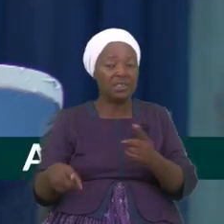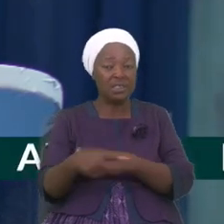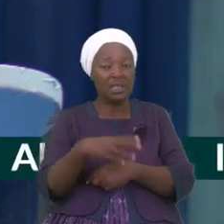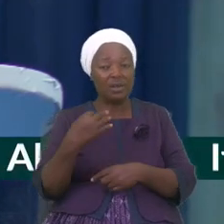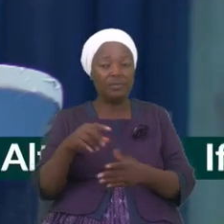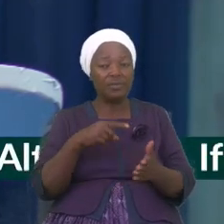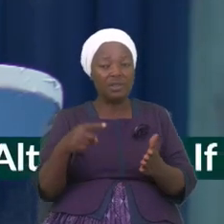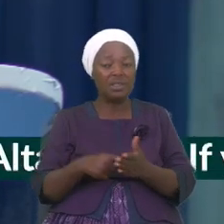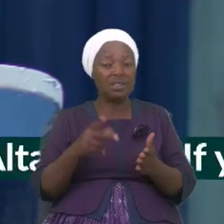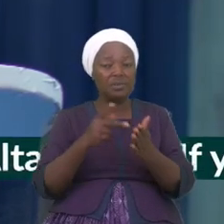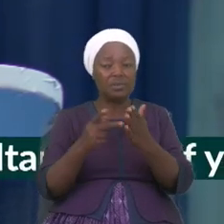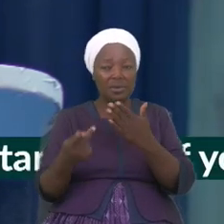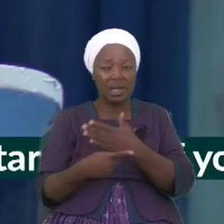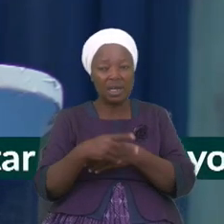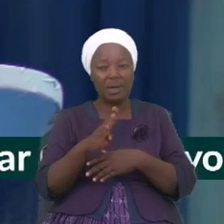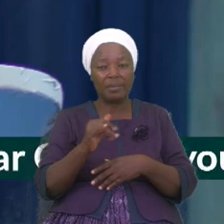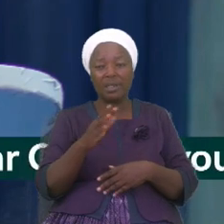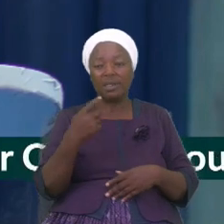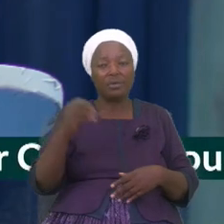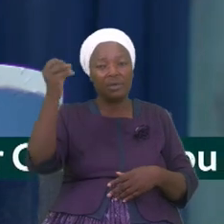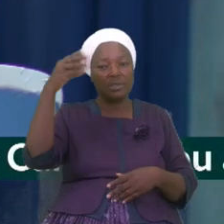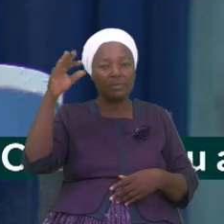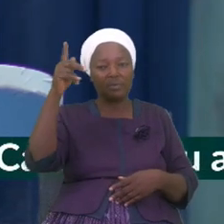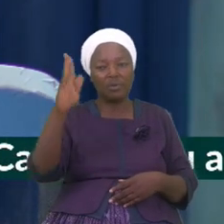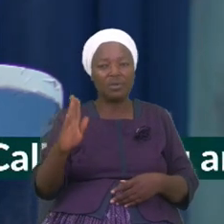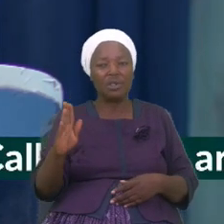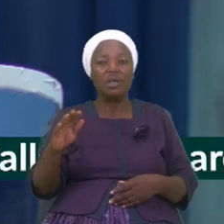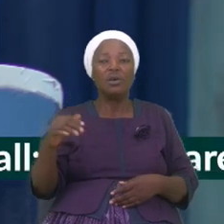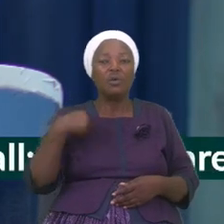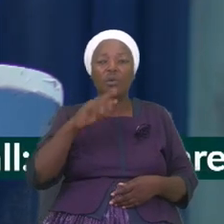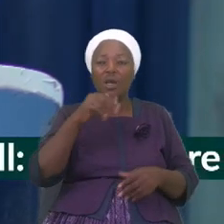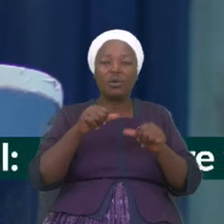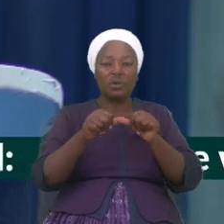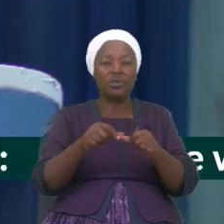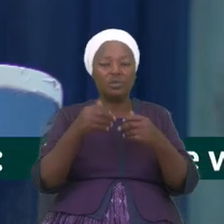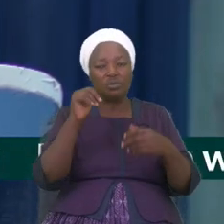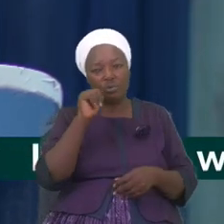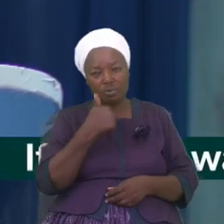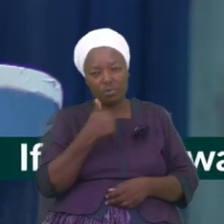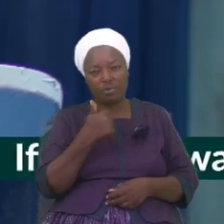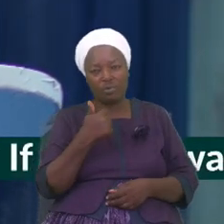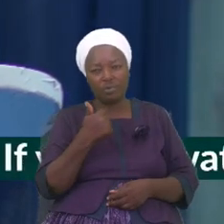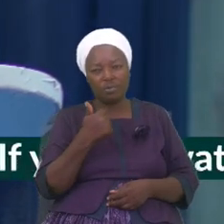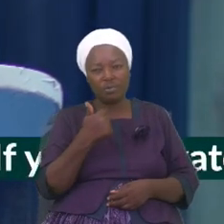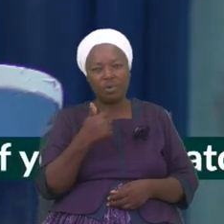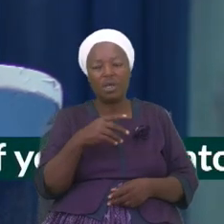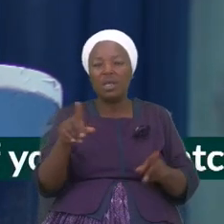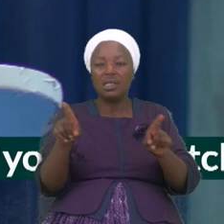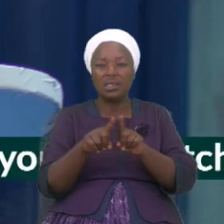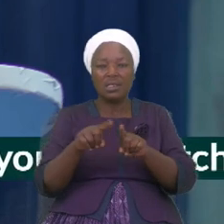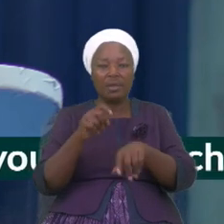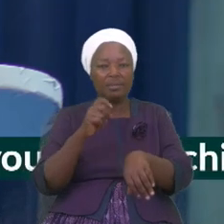program, and by the grace of God, we are continuing tomorrow, the same time,